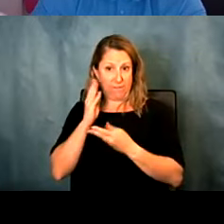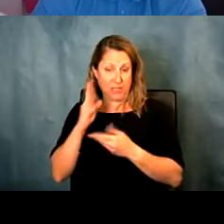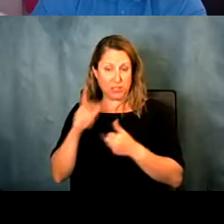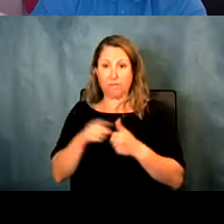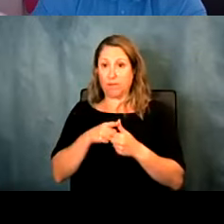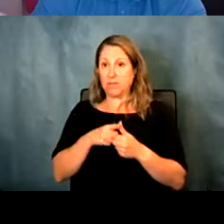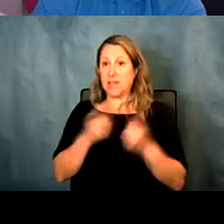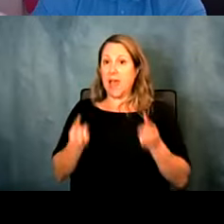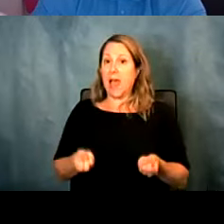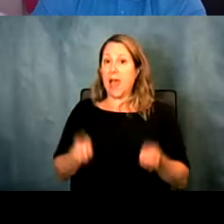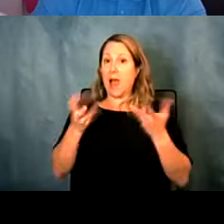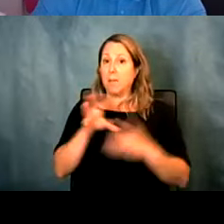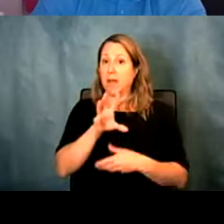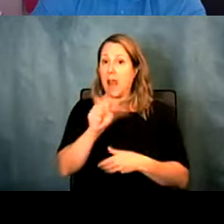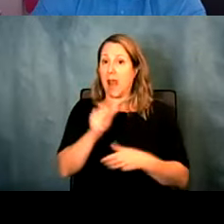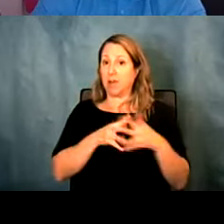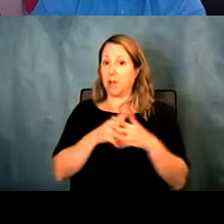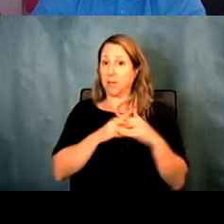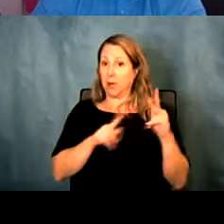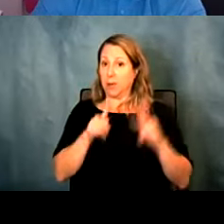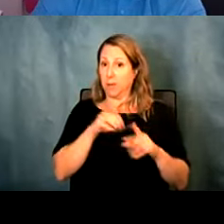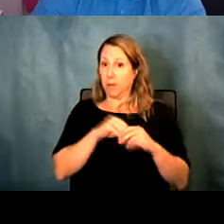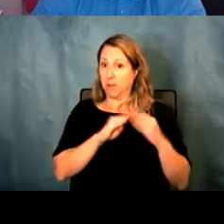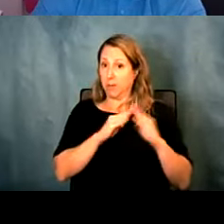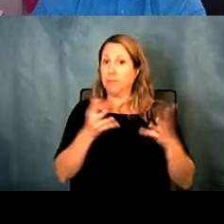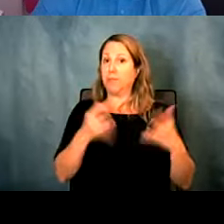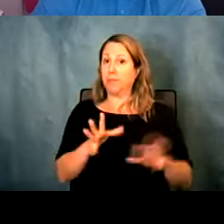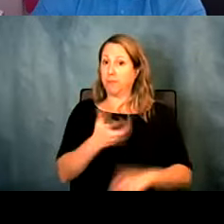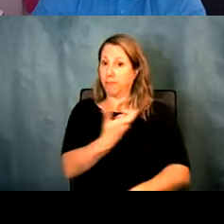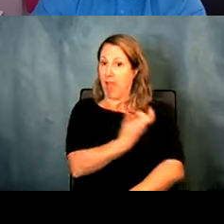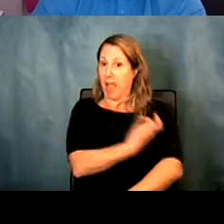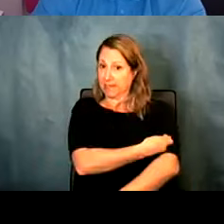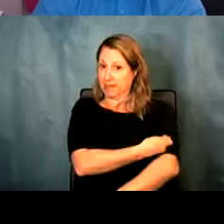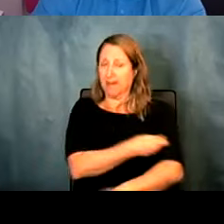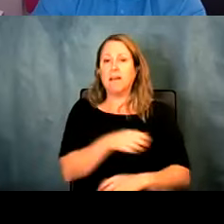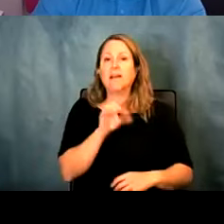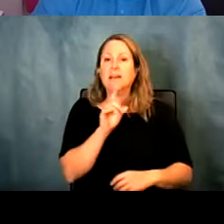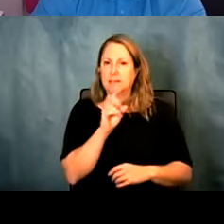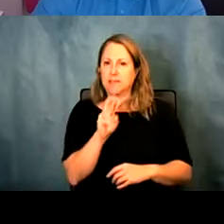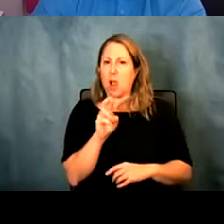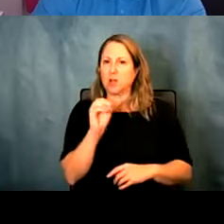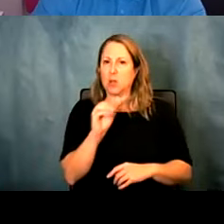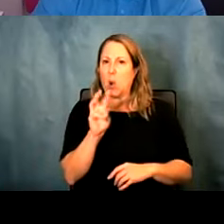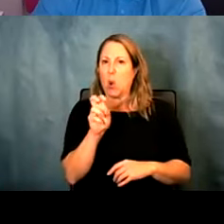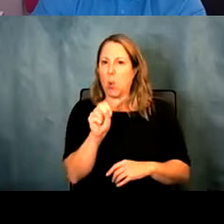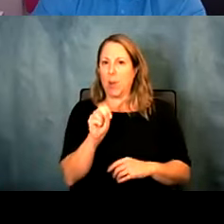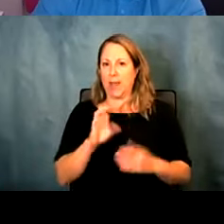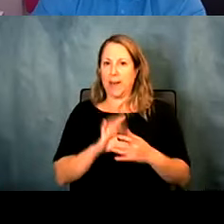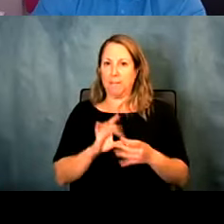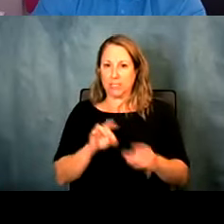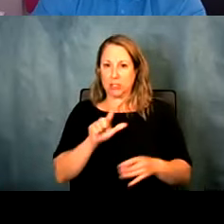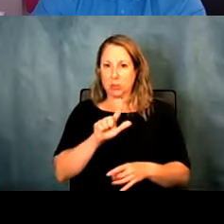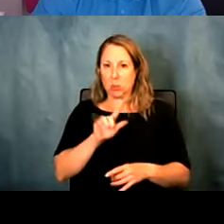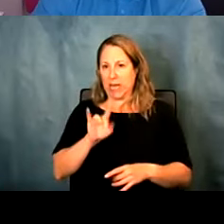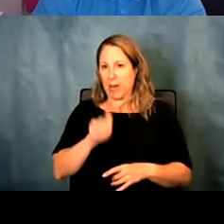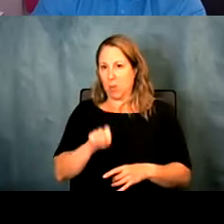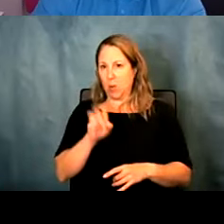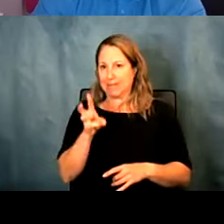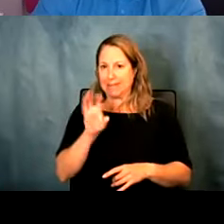African Americans in our community who are vaccinated. That was what Dr. Owen was mentioning about the